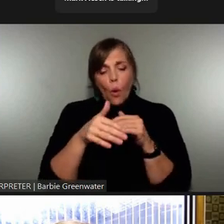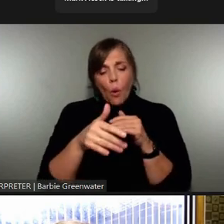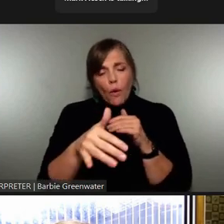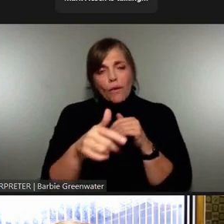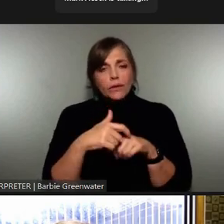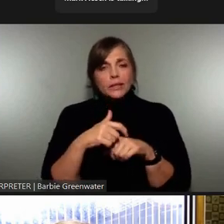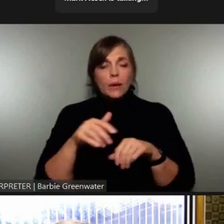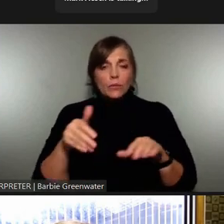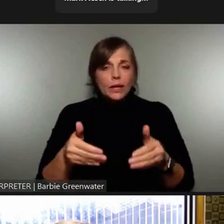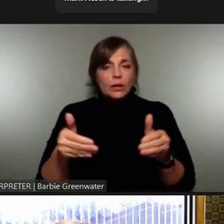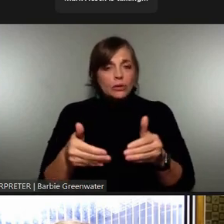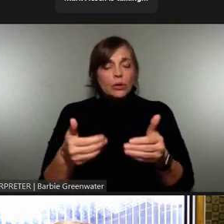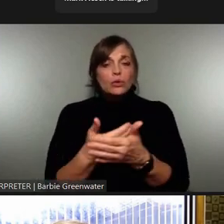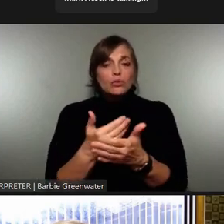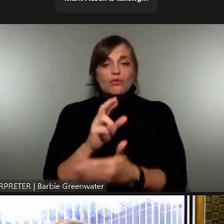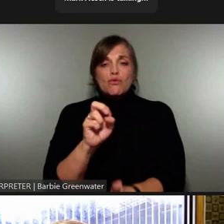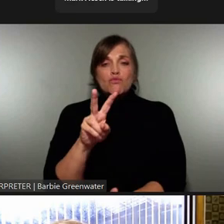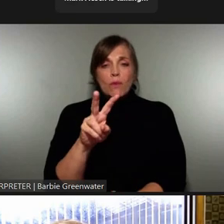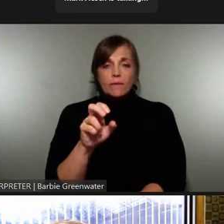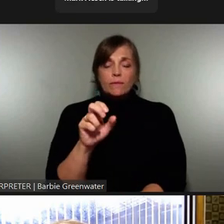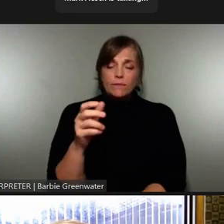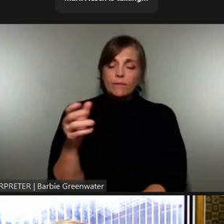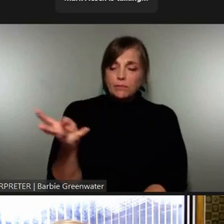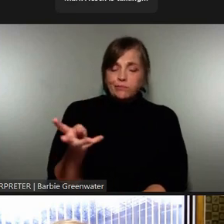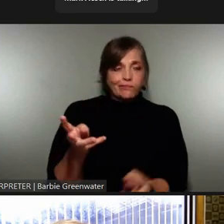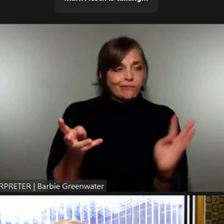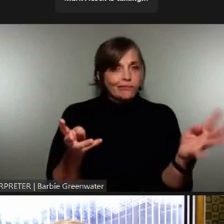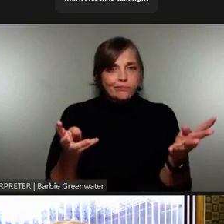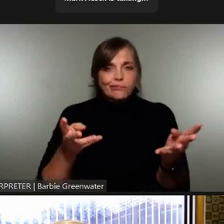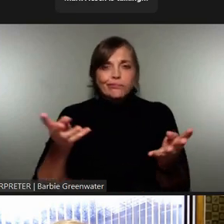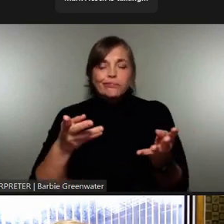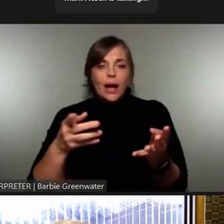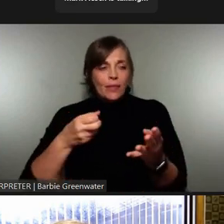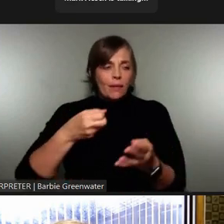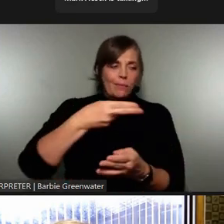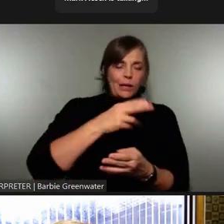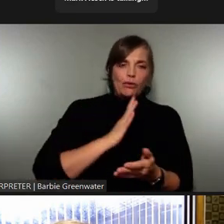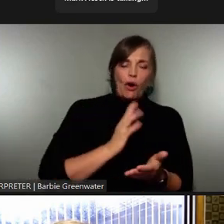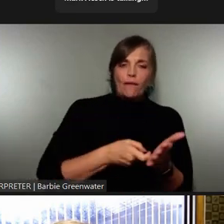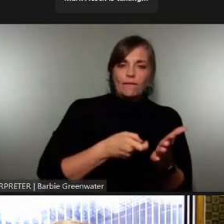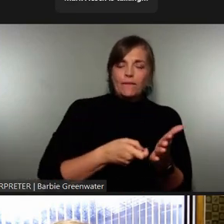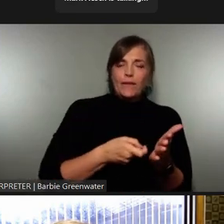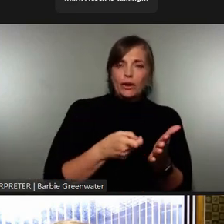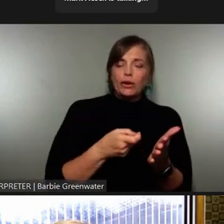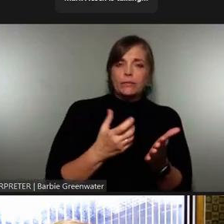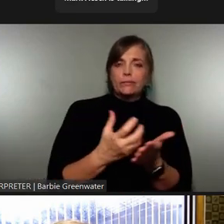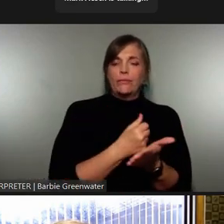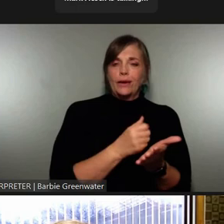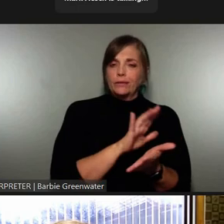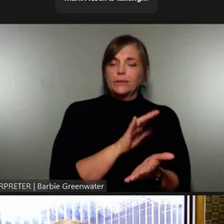introduce new streams of revenue that actually surpassed our farebox revenue. And I'm not going to suggest we made farebox